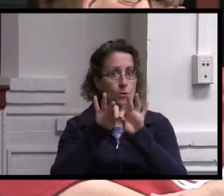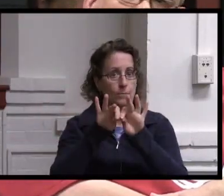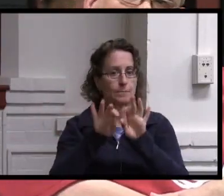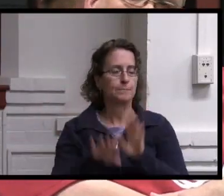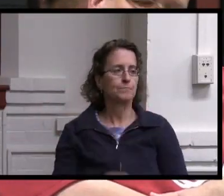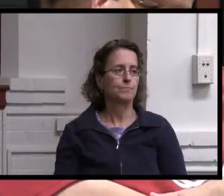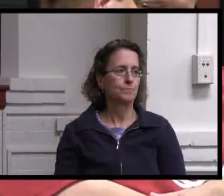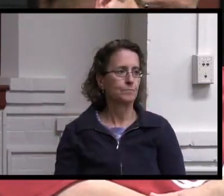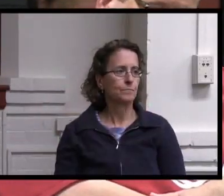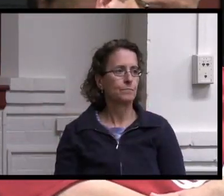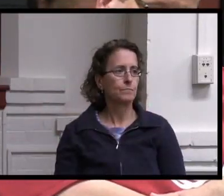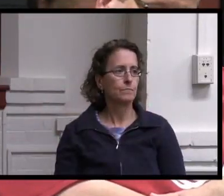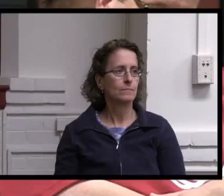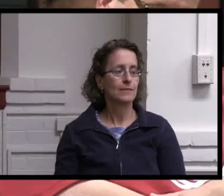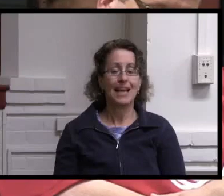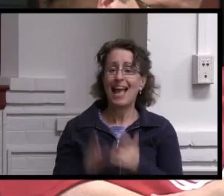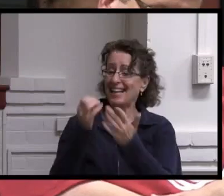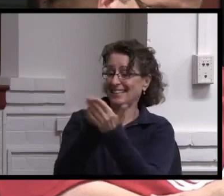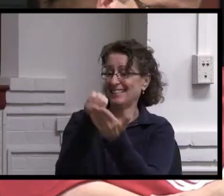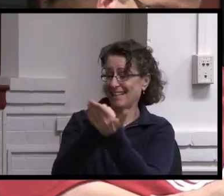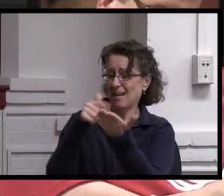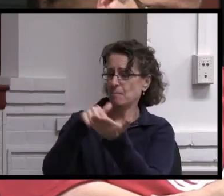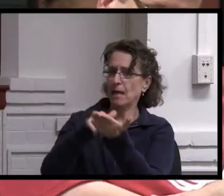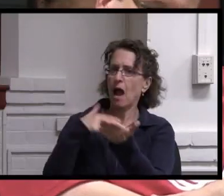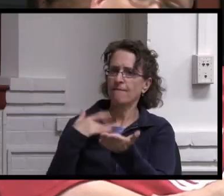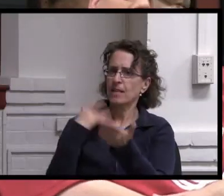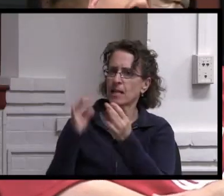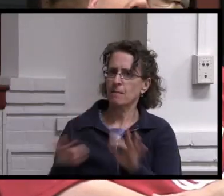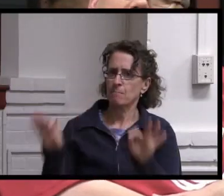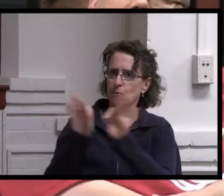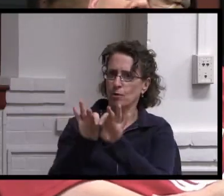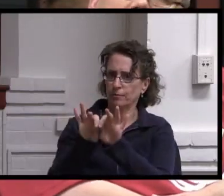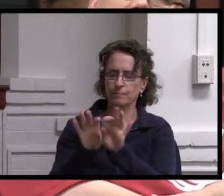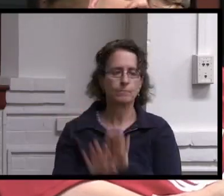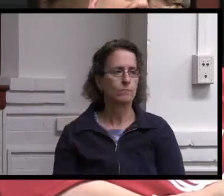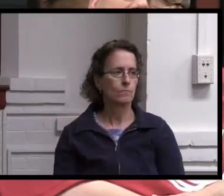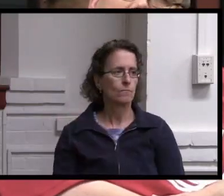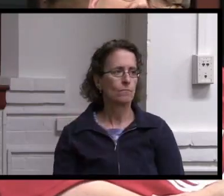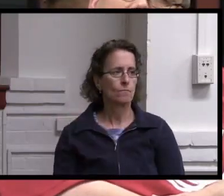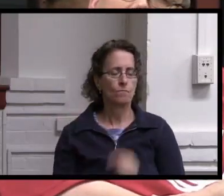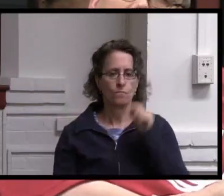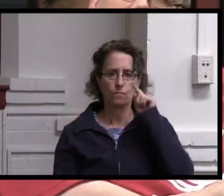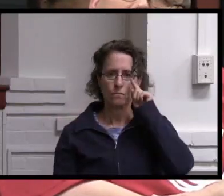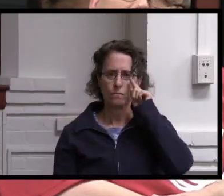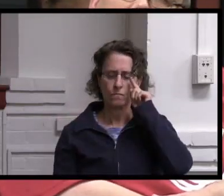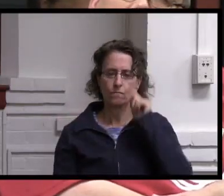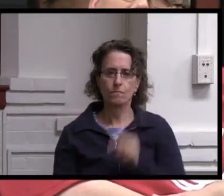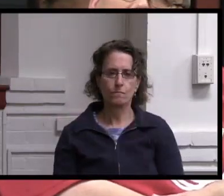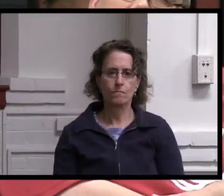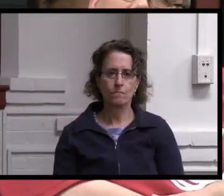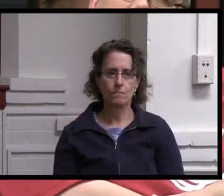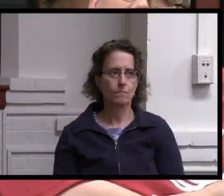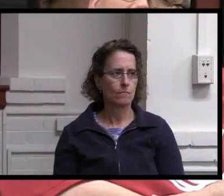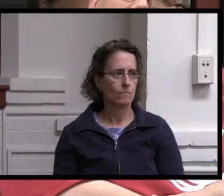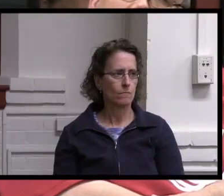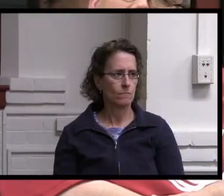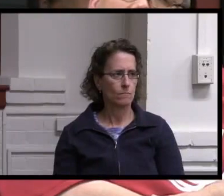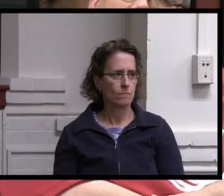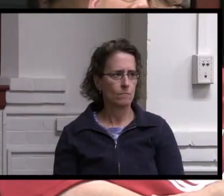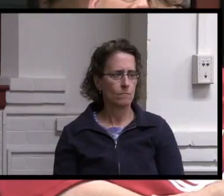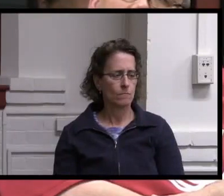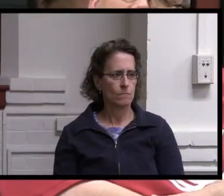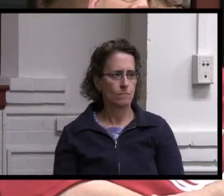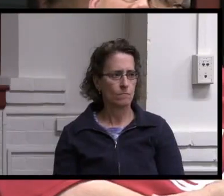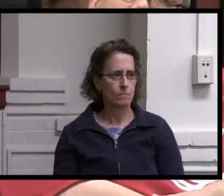one question in mind, who is the economy for? One is to don't hide from the big picture. I know